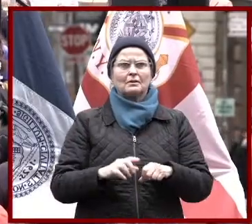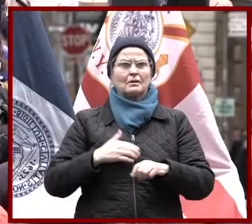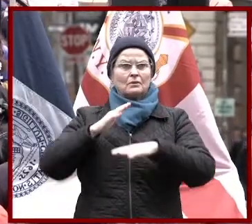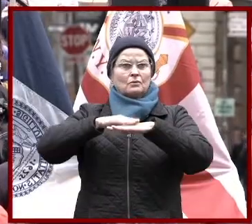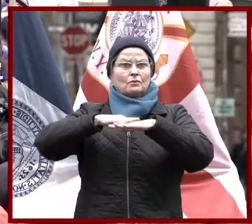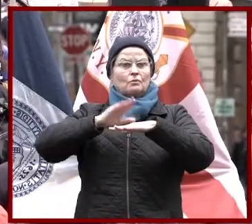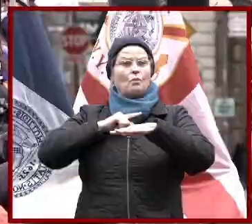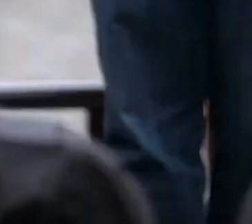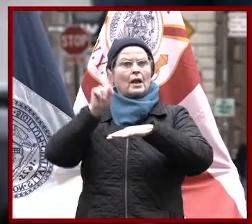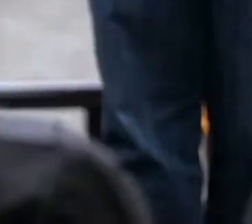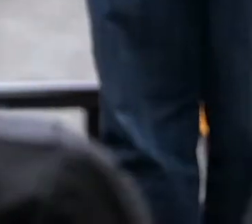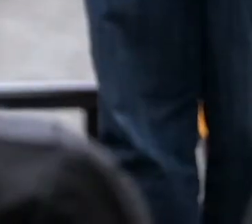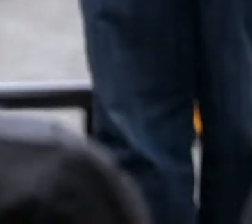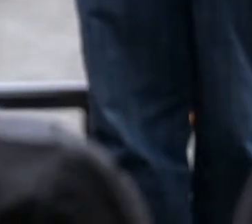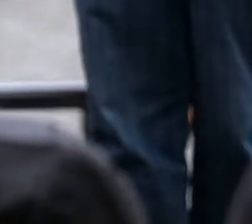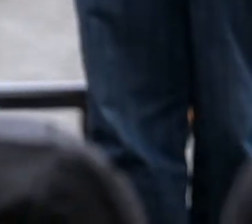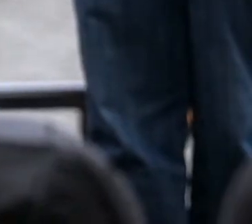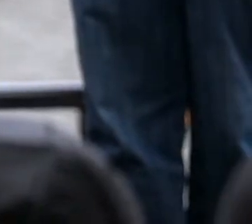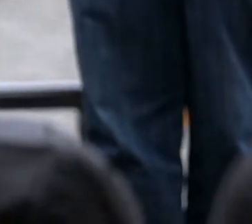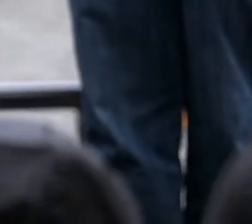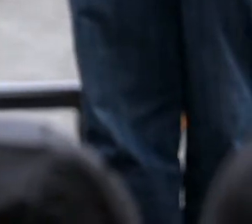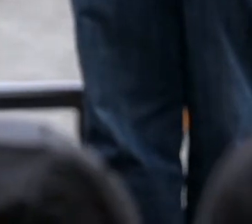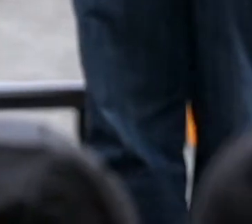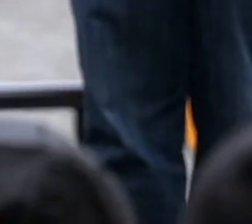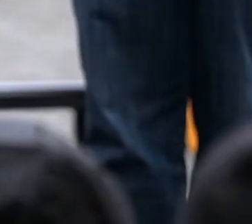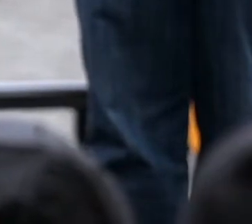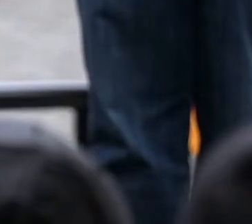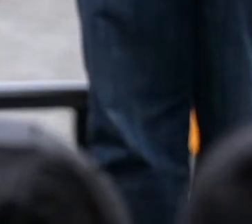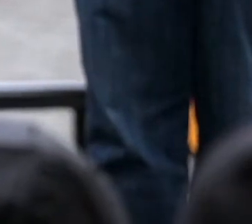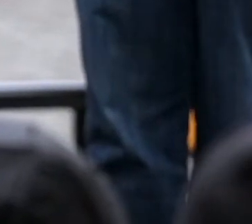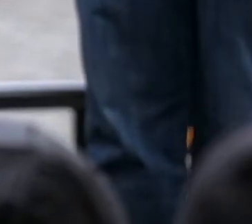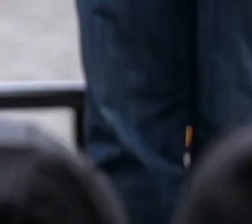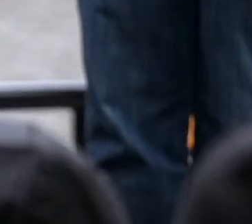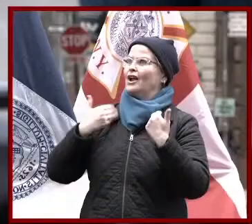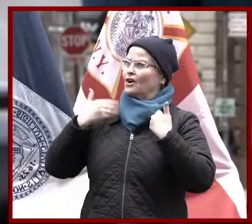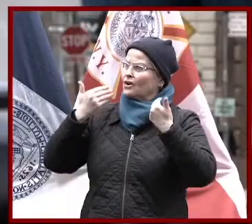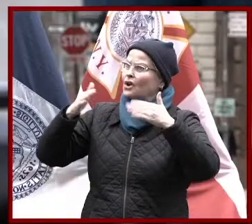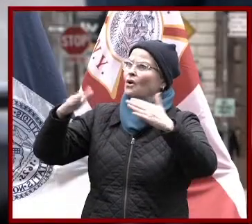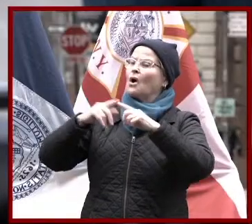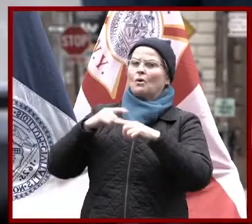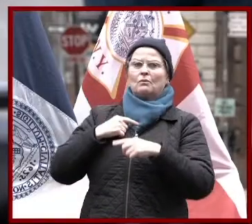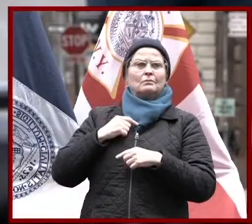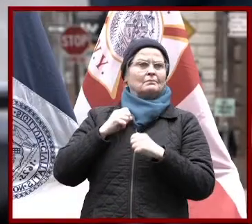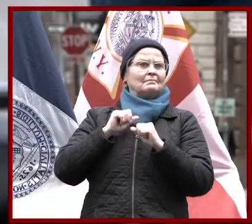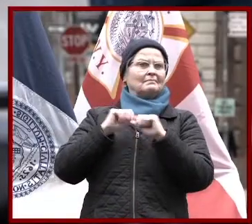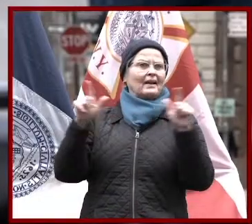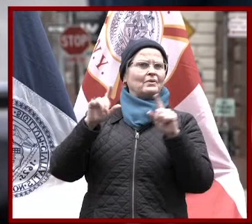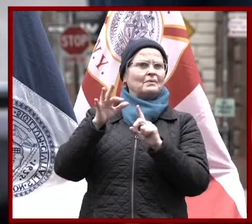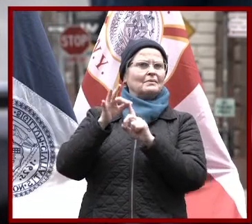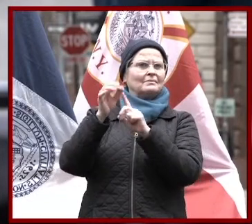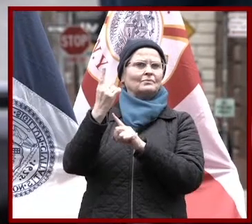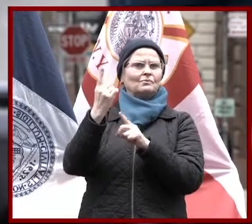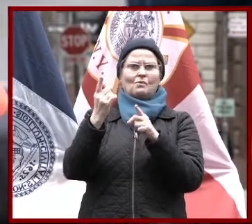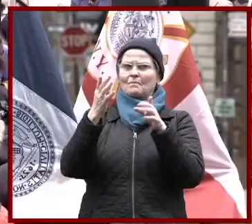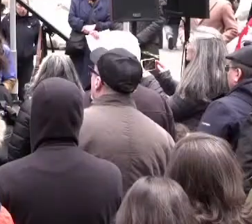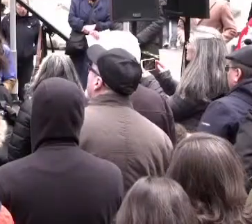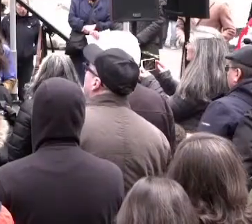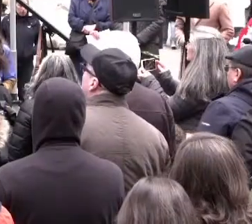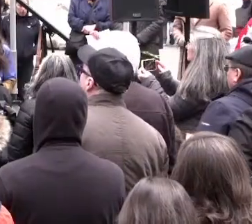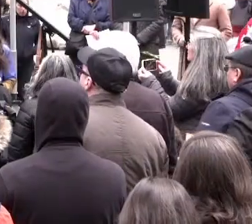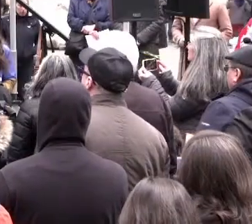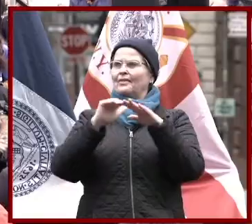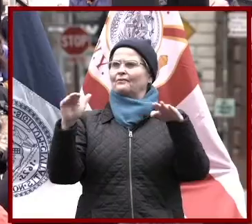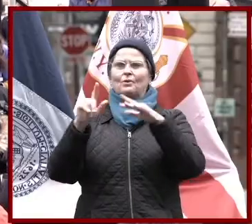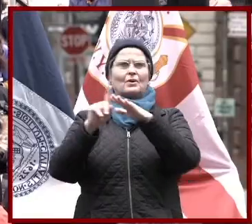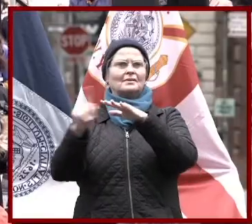10th floor where the bosses worked. All but one person on the 10th floor was able to get out. On the